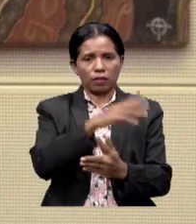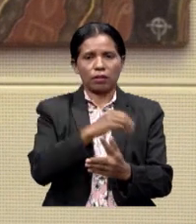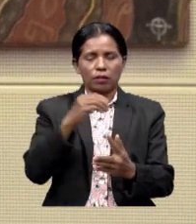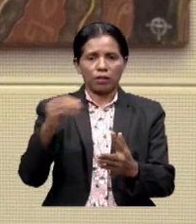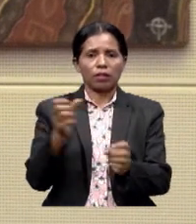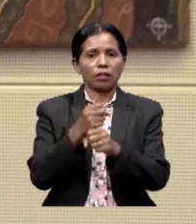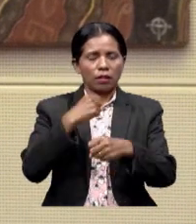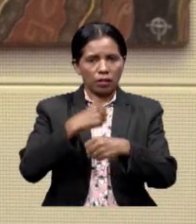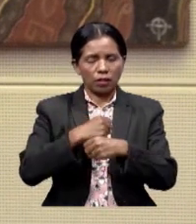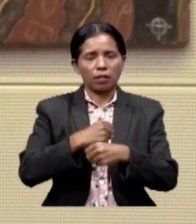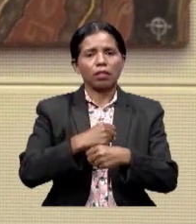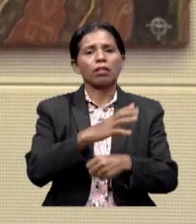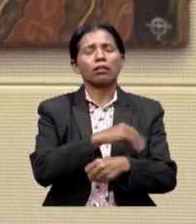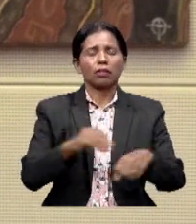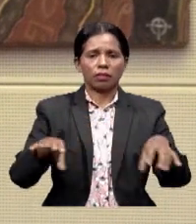religious extremism.